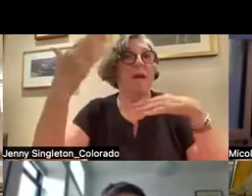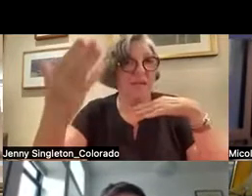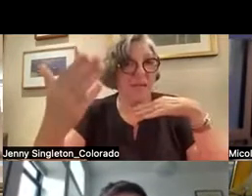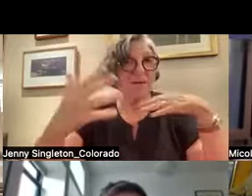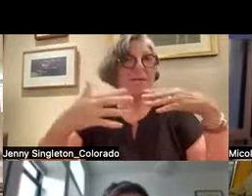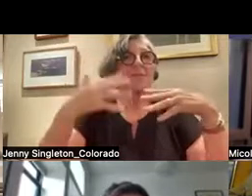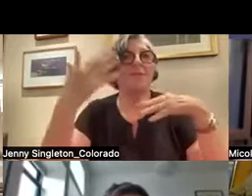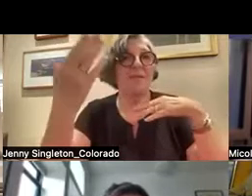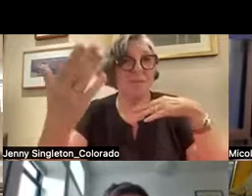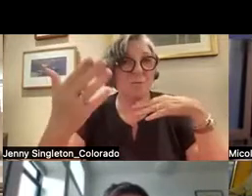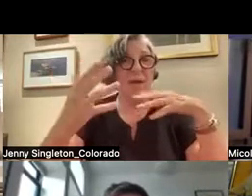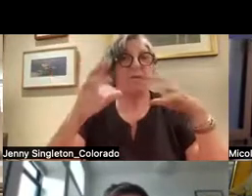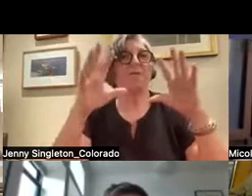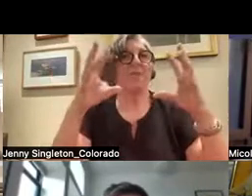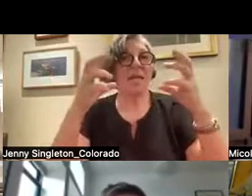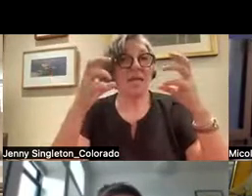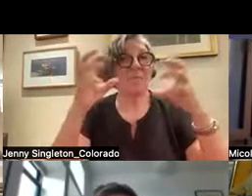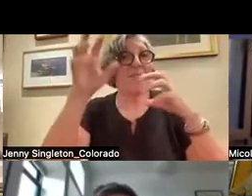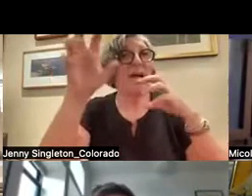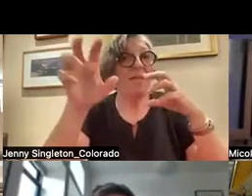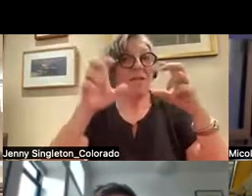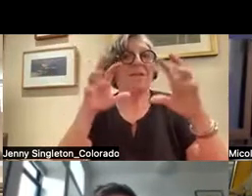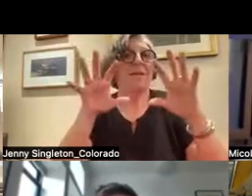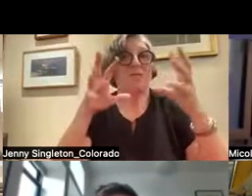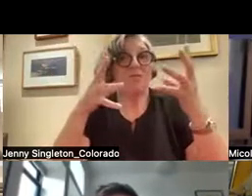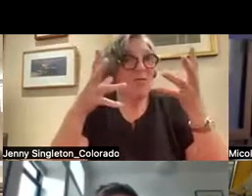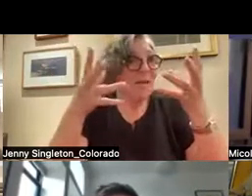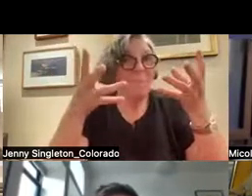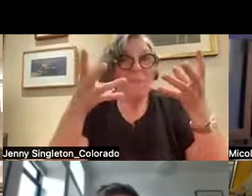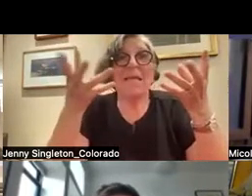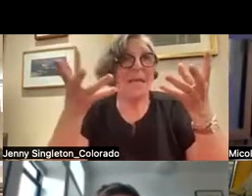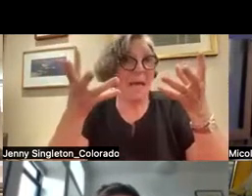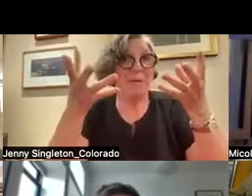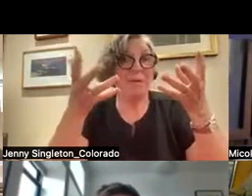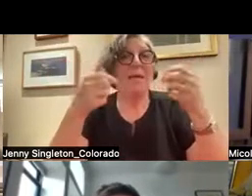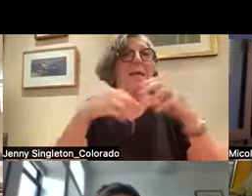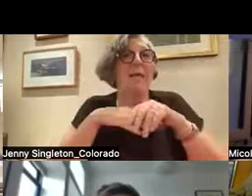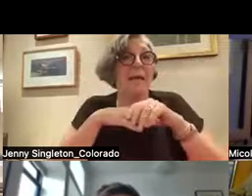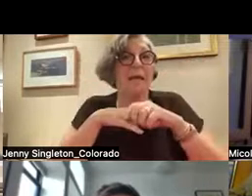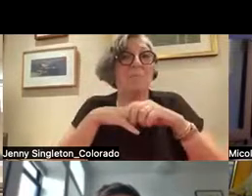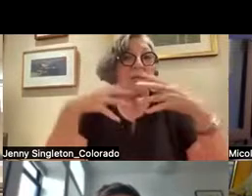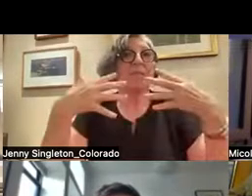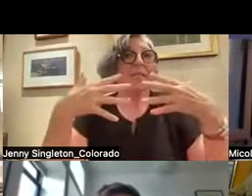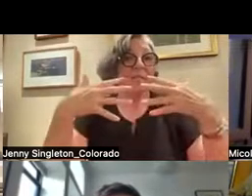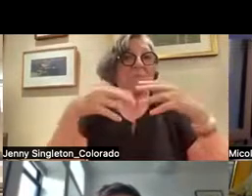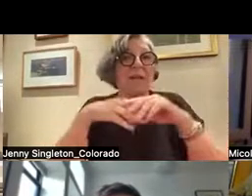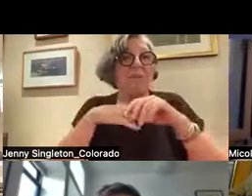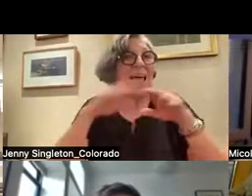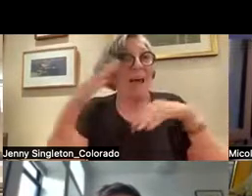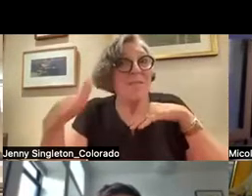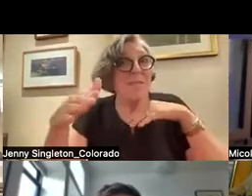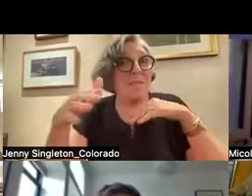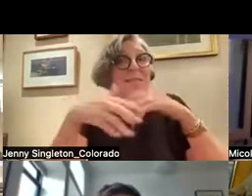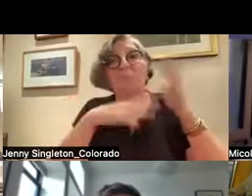for regularity, statistical patterns. And if it's not there, they sort of try to make it happen and build it. But if